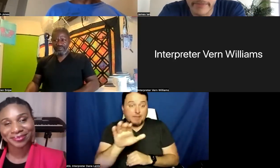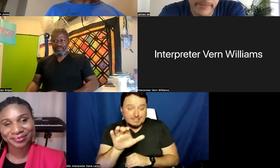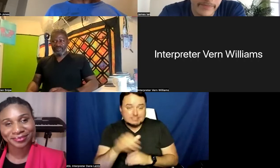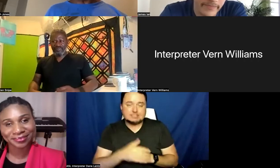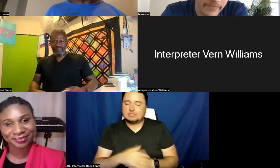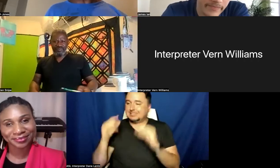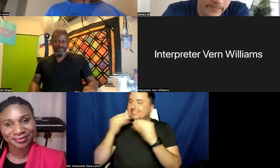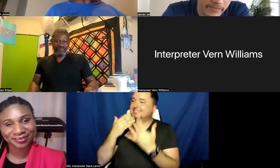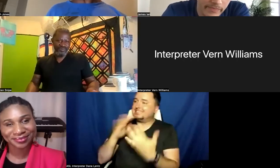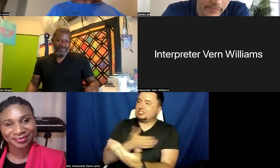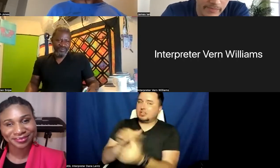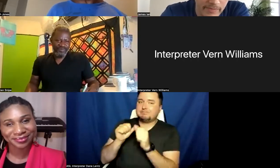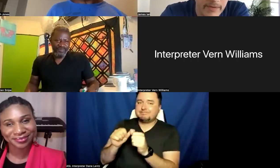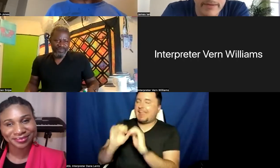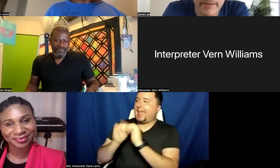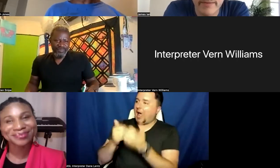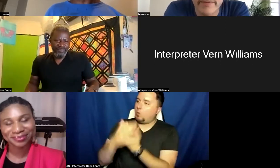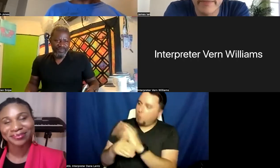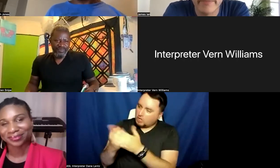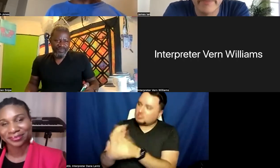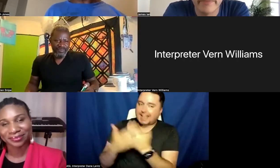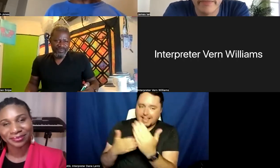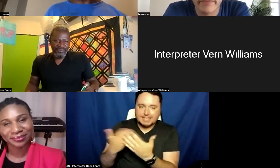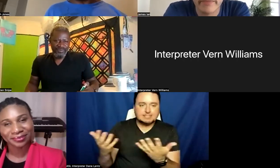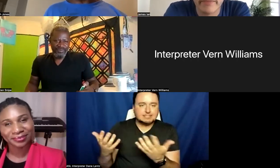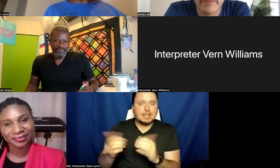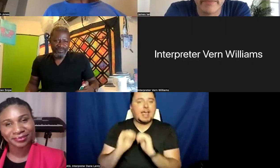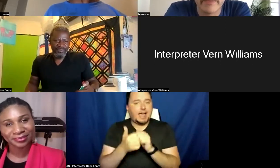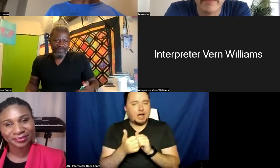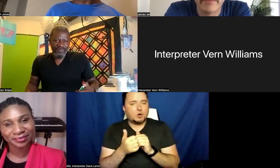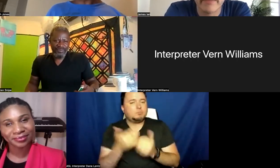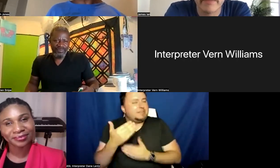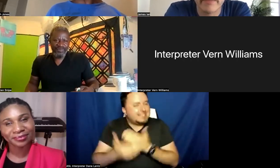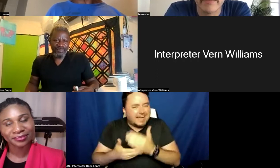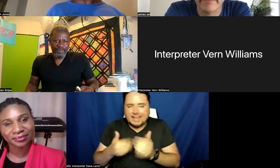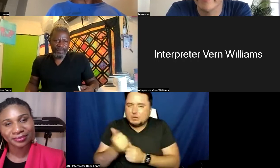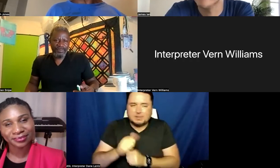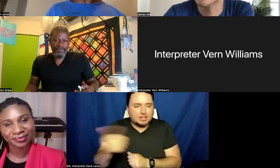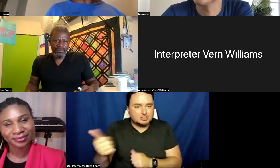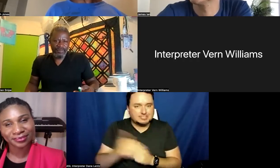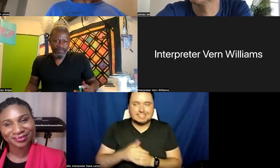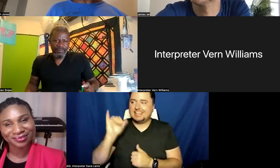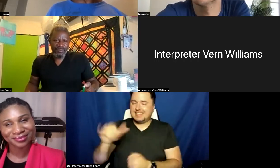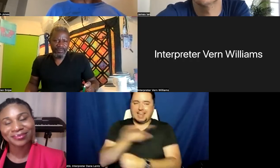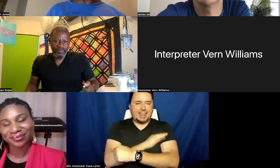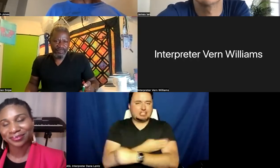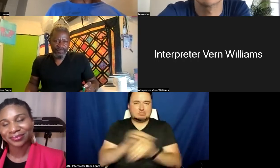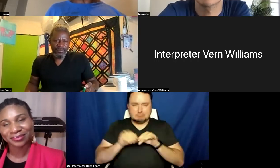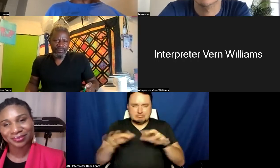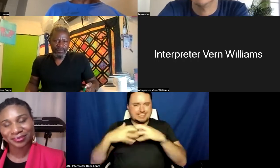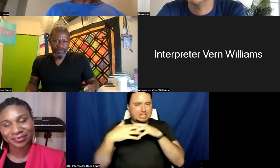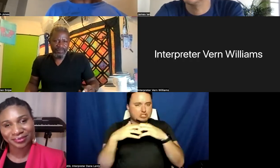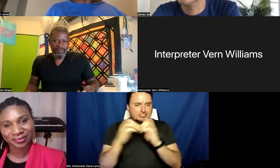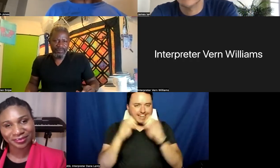keep how you wash your hands, how you eat, how you be kind to people. So bringing that intersectionality to education,